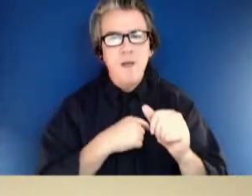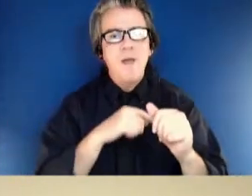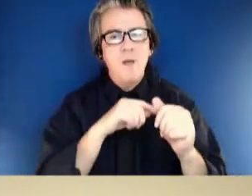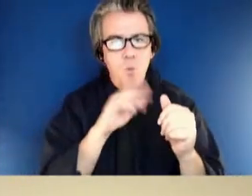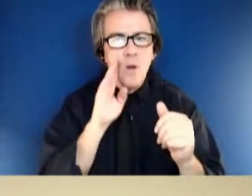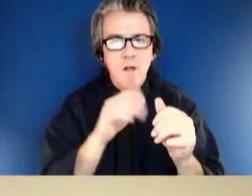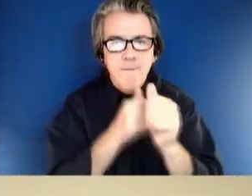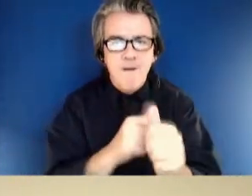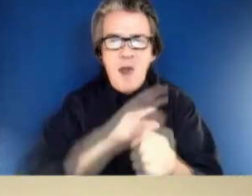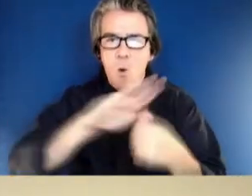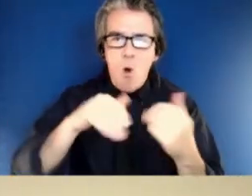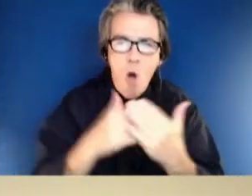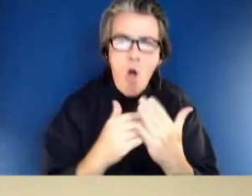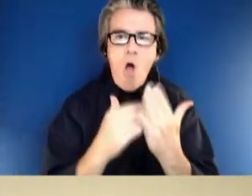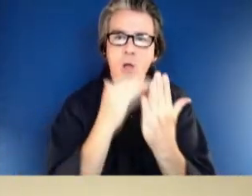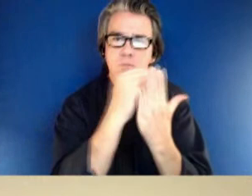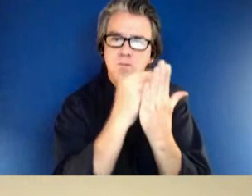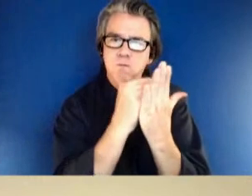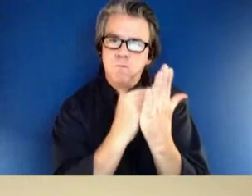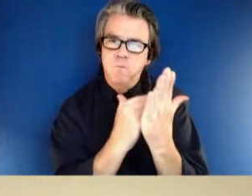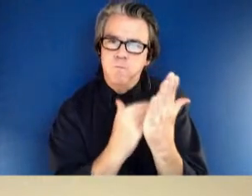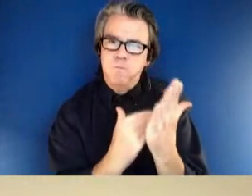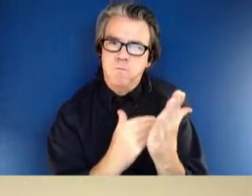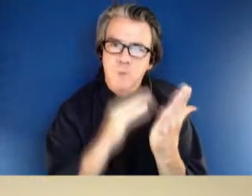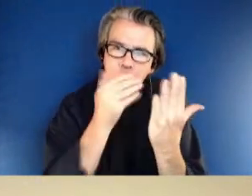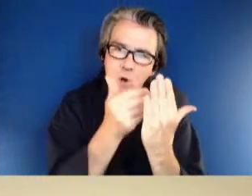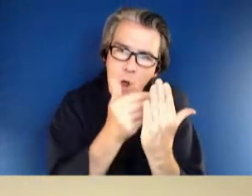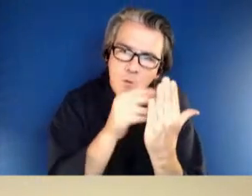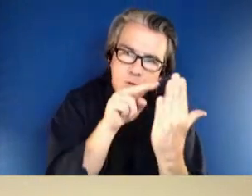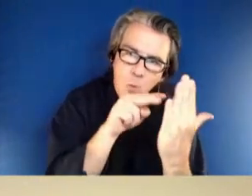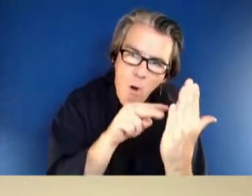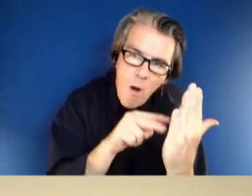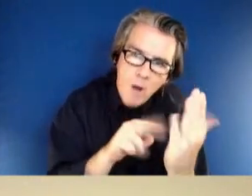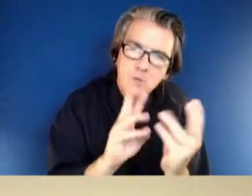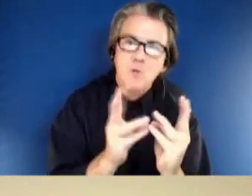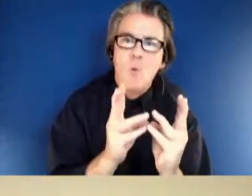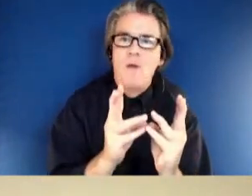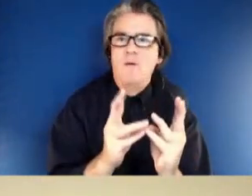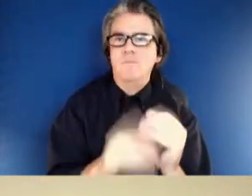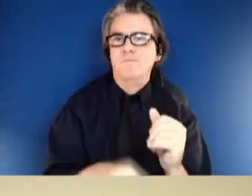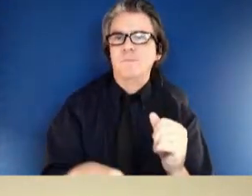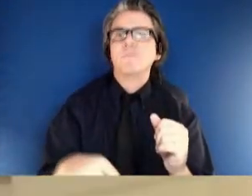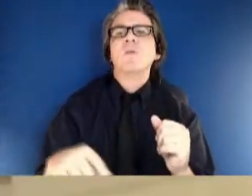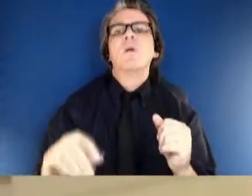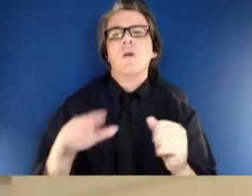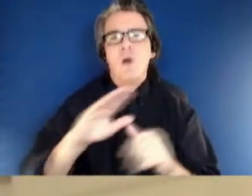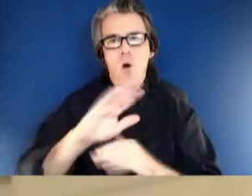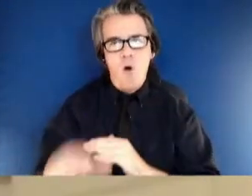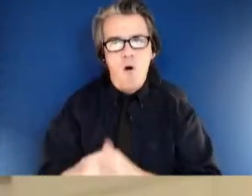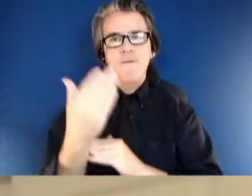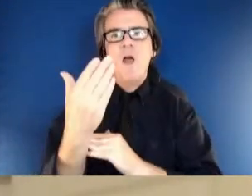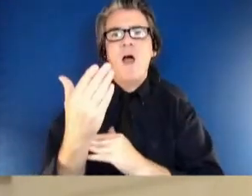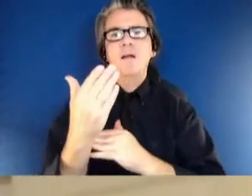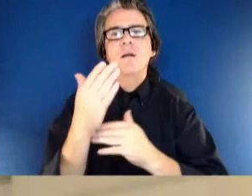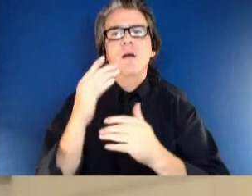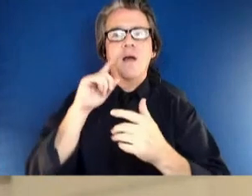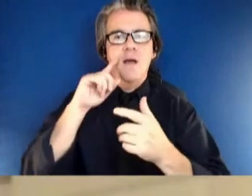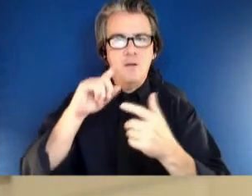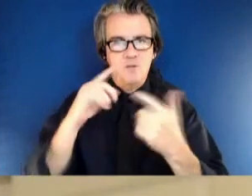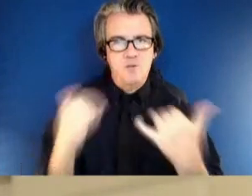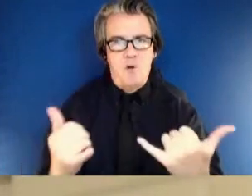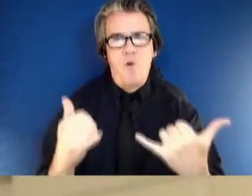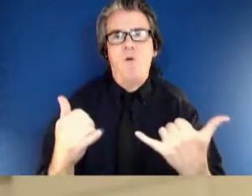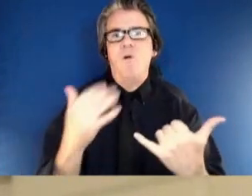the evening. So with that, Lindsay, I will turn it back to you. All right, Mark, thanks for that update. So what I heard